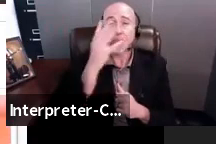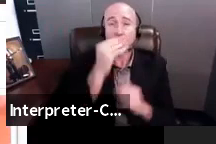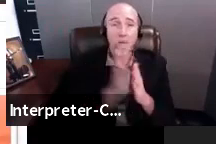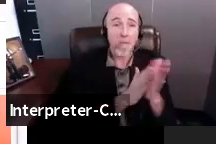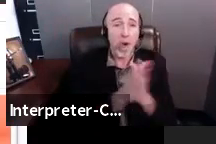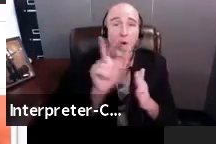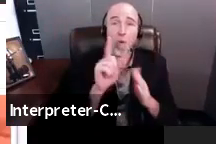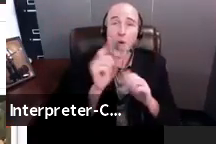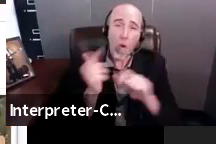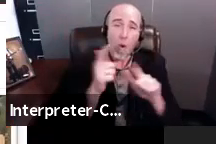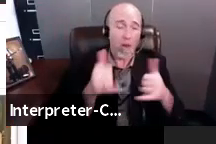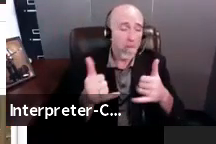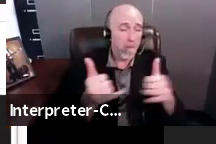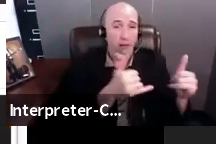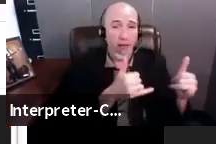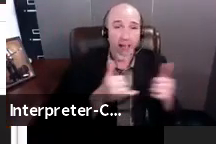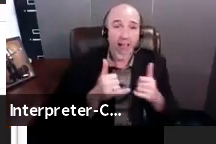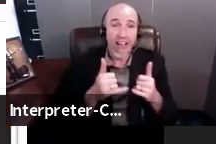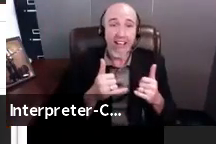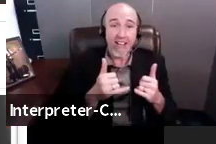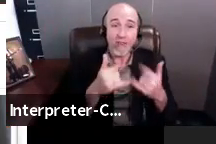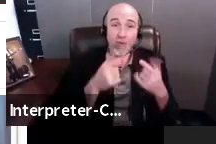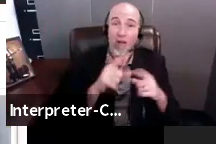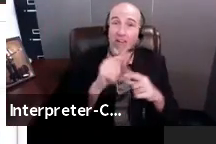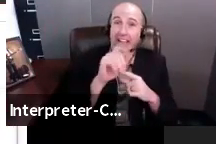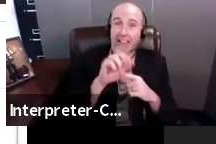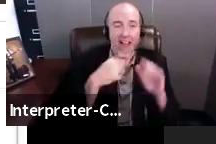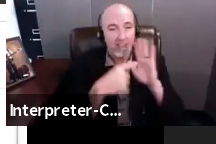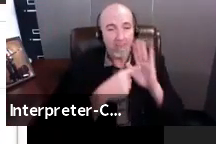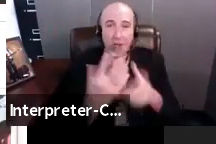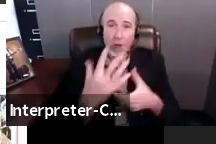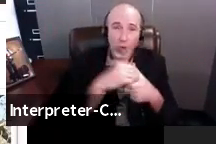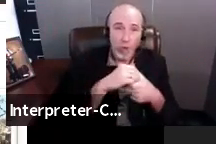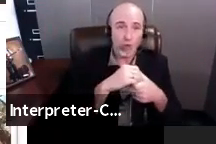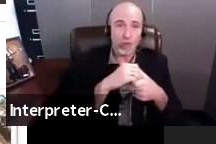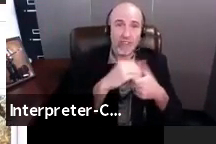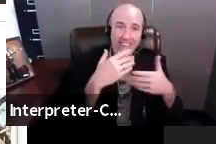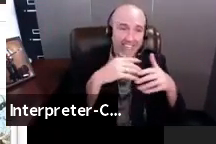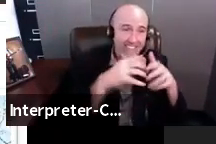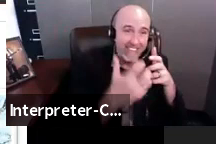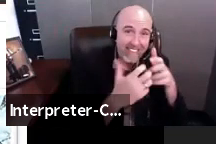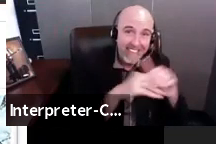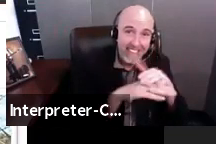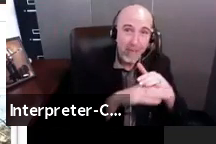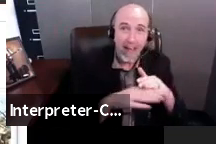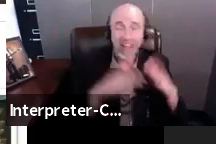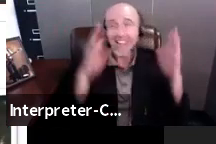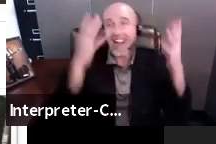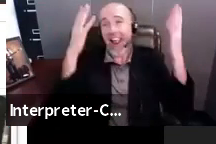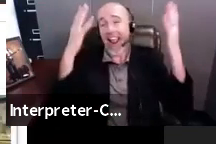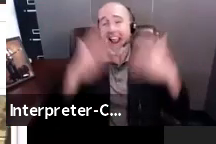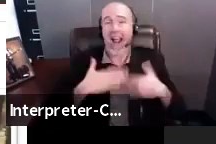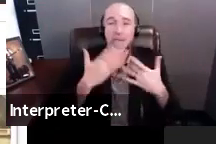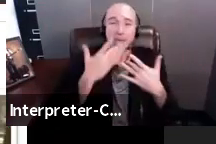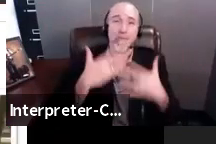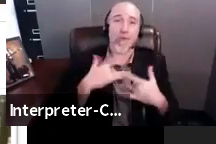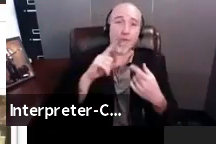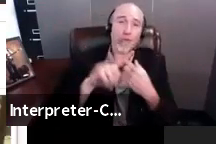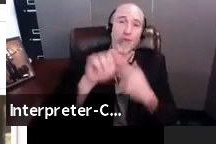play exists as Tyler does this play. Inclusion, accessibility, hip hip hooray. Happy 30th birthday, ADA.